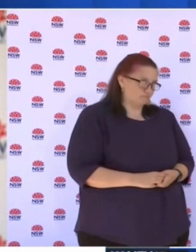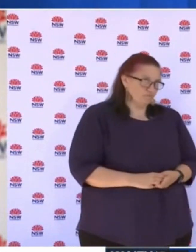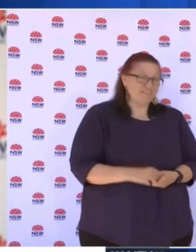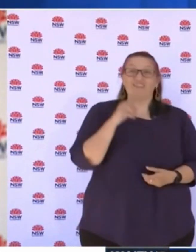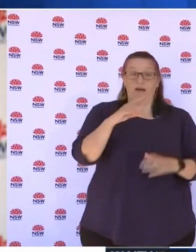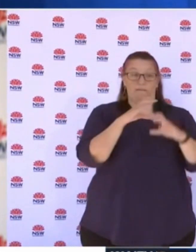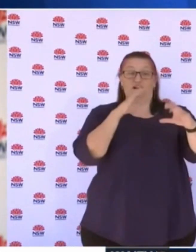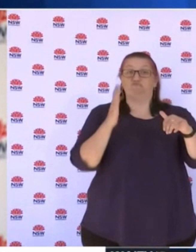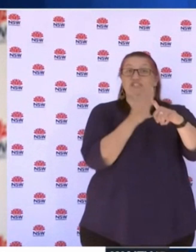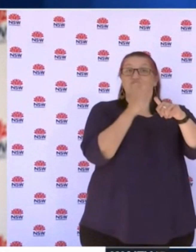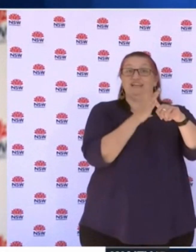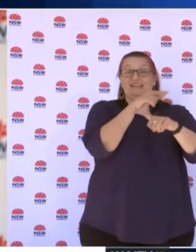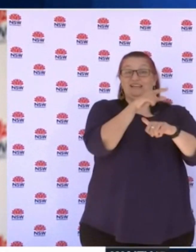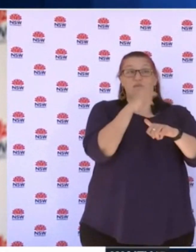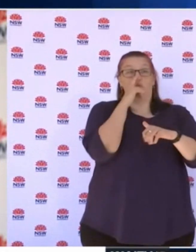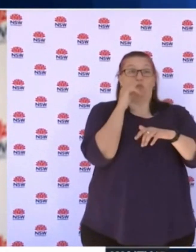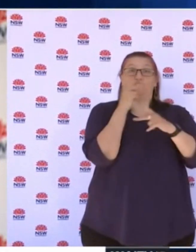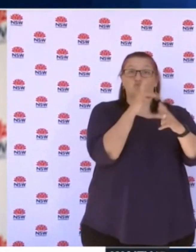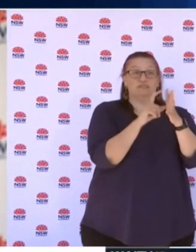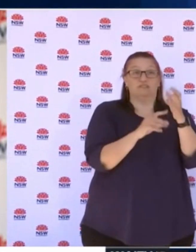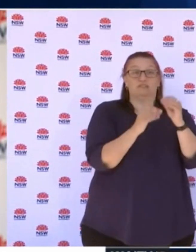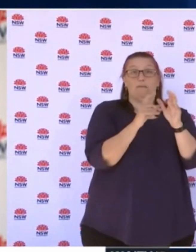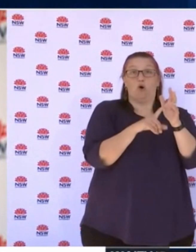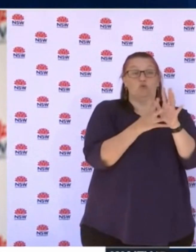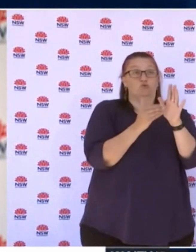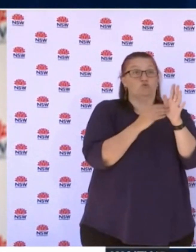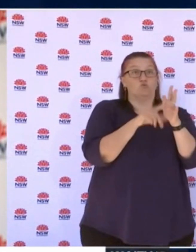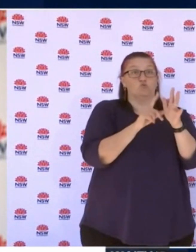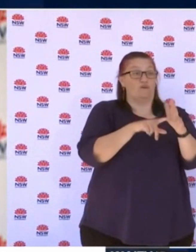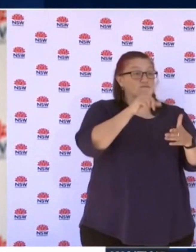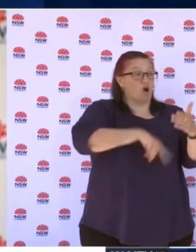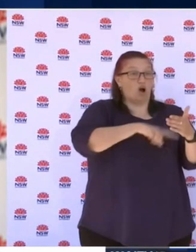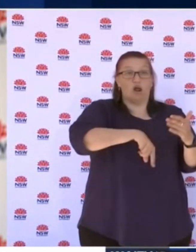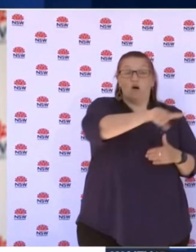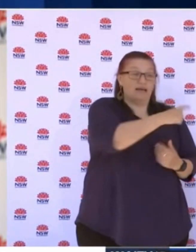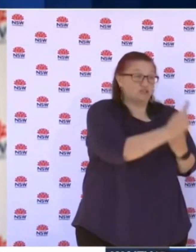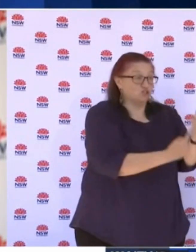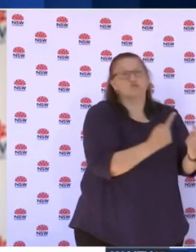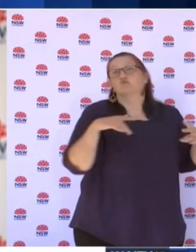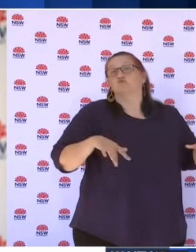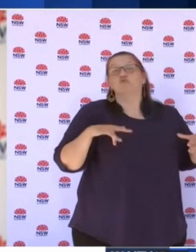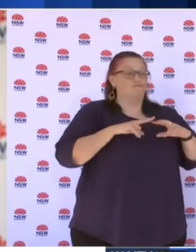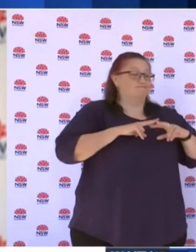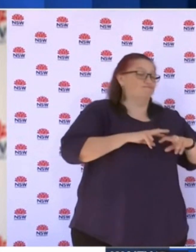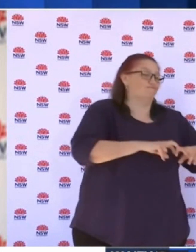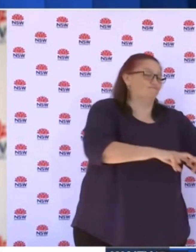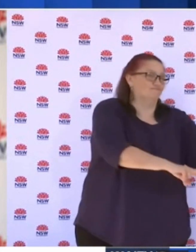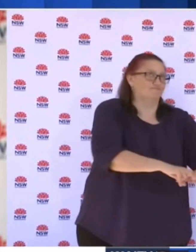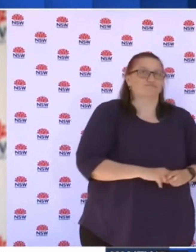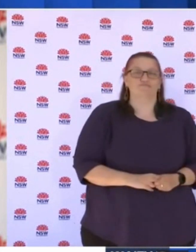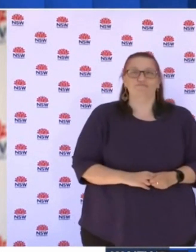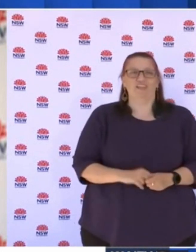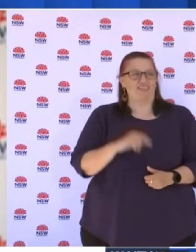that, but I don't have an update on that in terms of the individuals on the bus. But again, we must remember that the